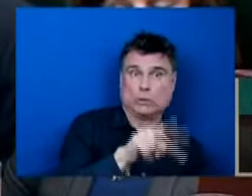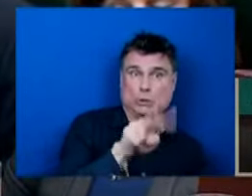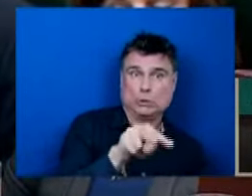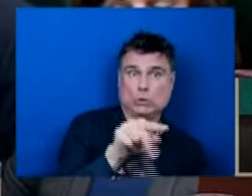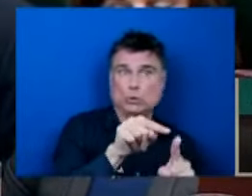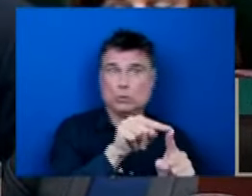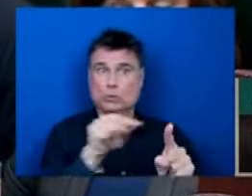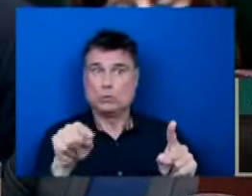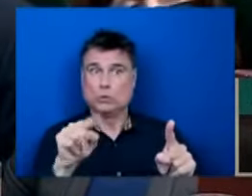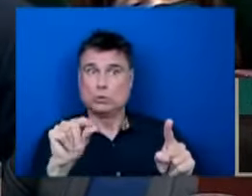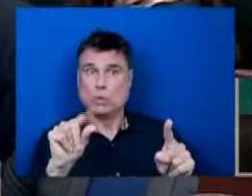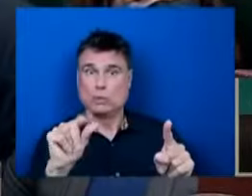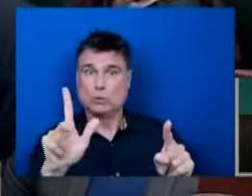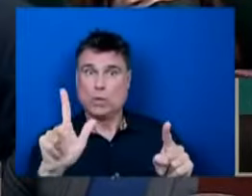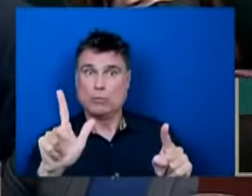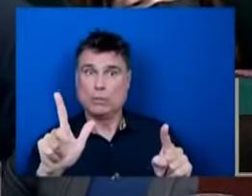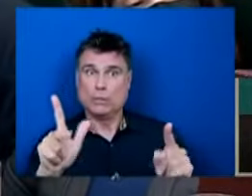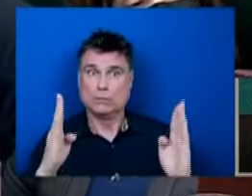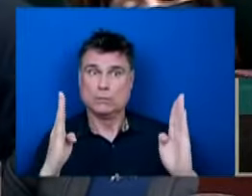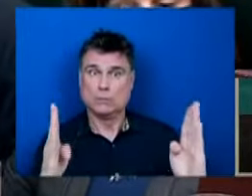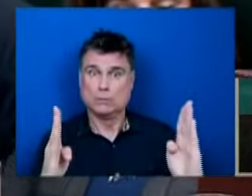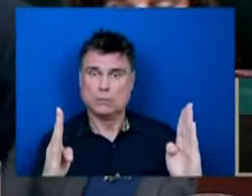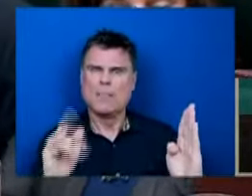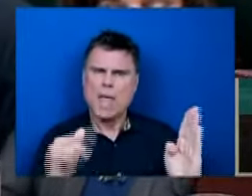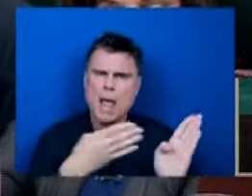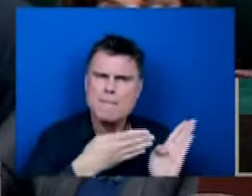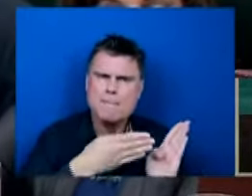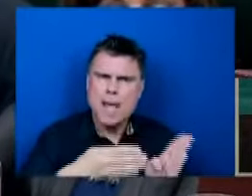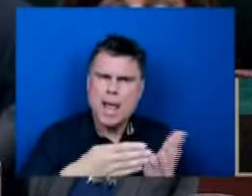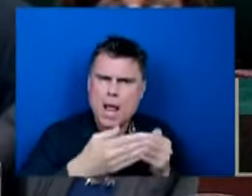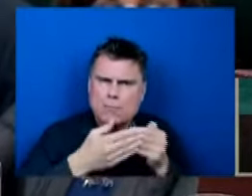Budget 2022 Ministry Business Plans.